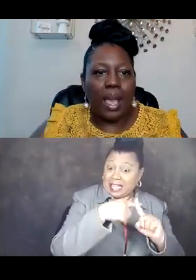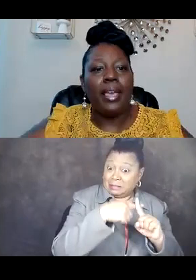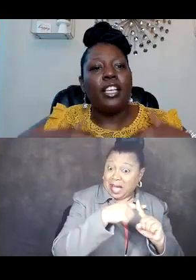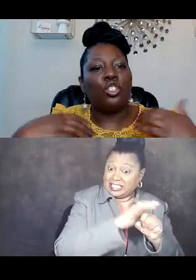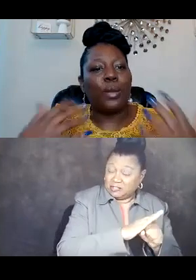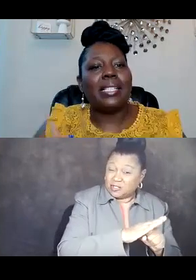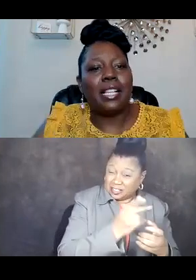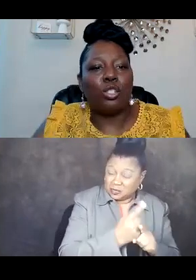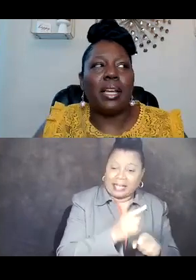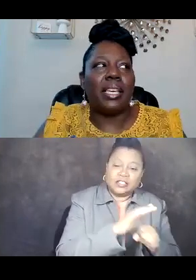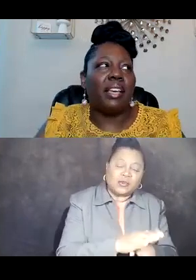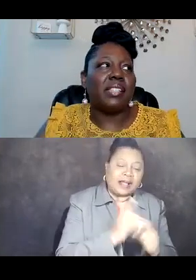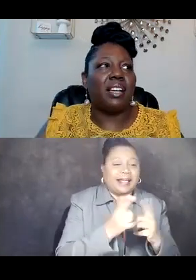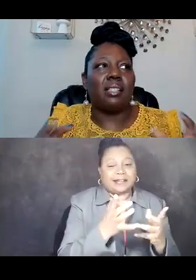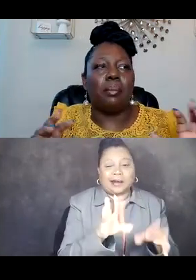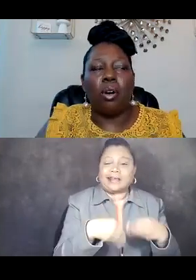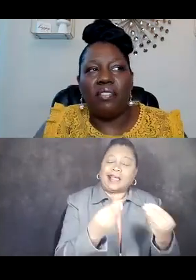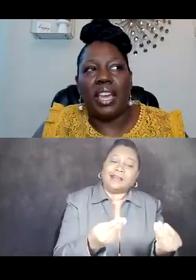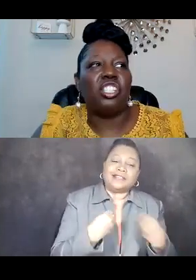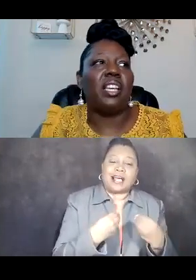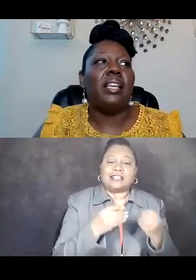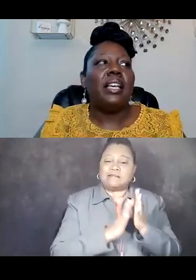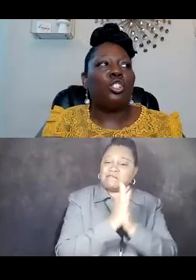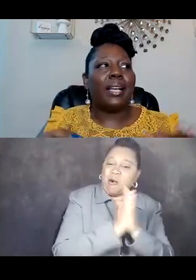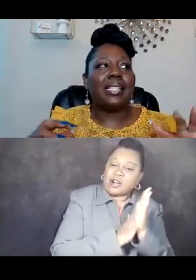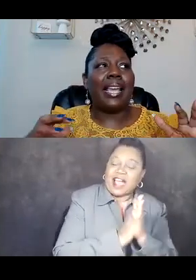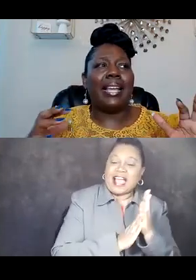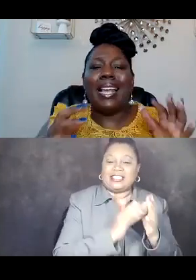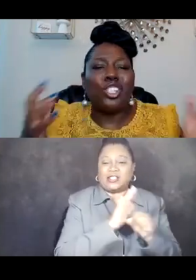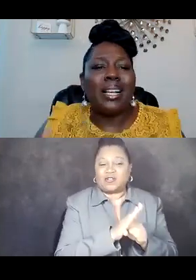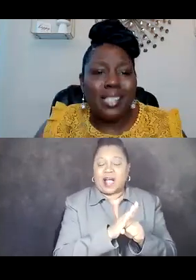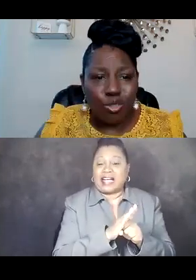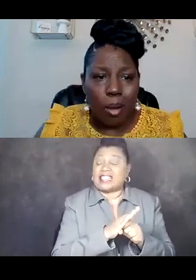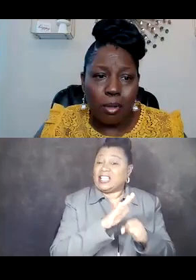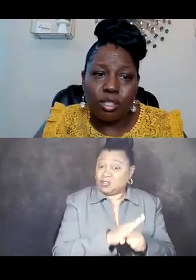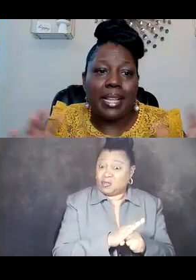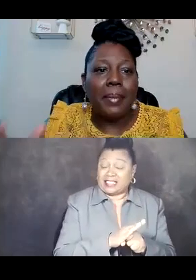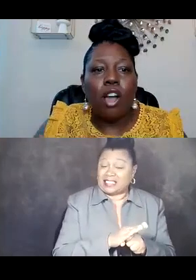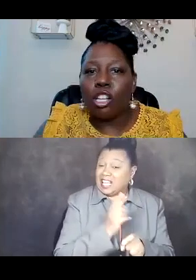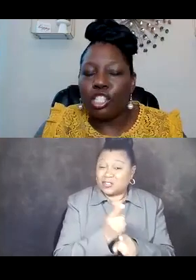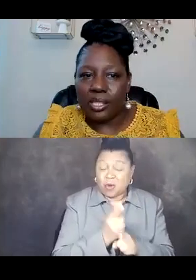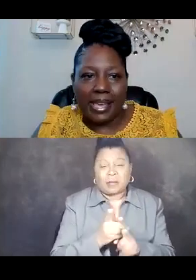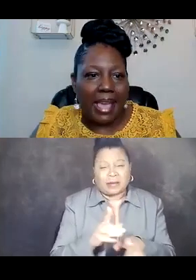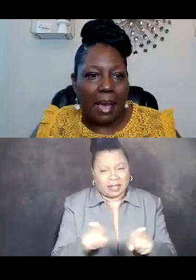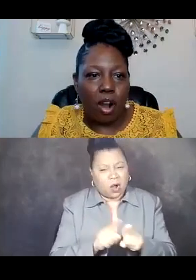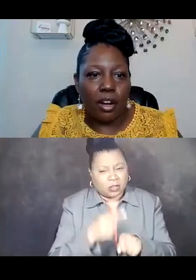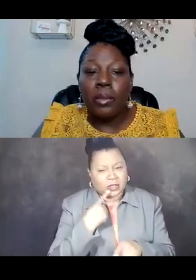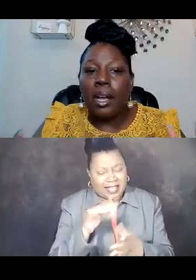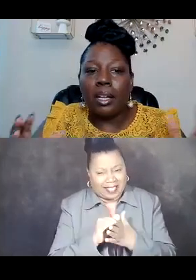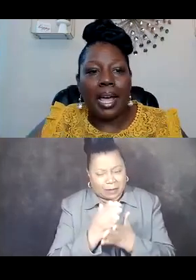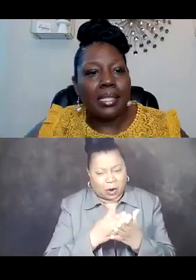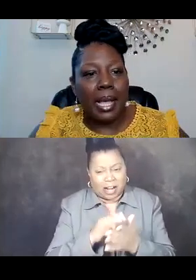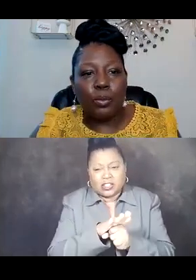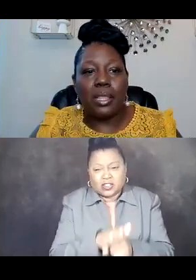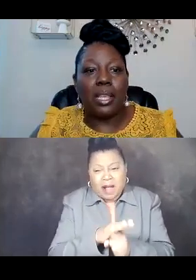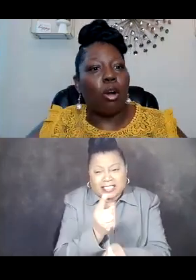stress, right? Stress that sort of gives us motivation, stress, and stress is normal. So let me also say that part. A